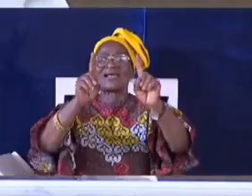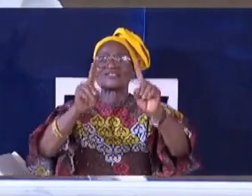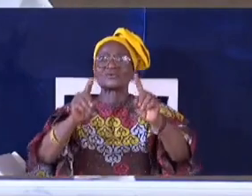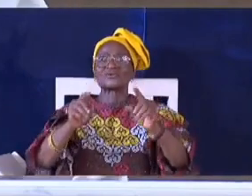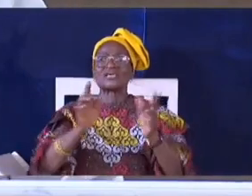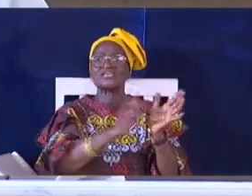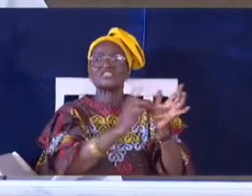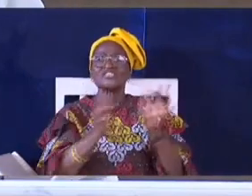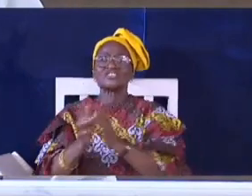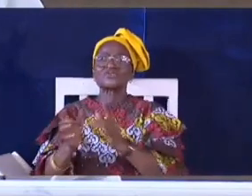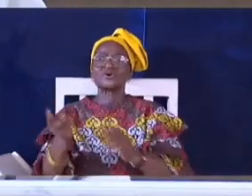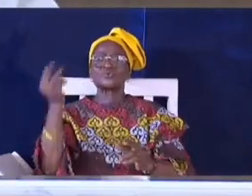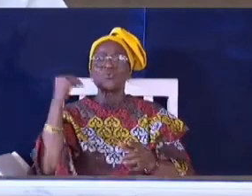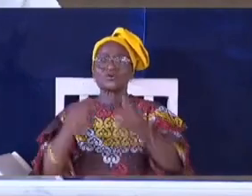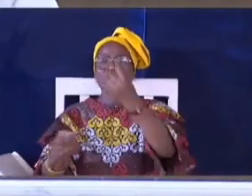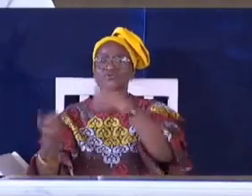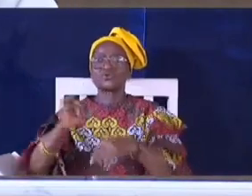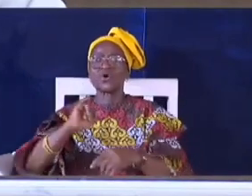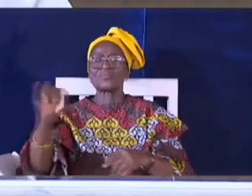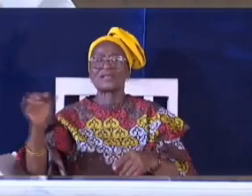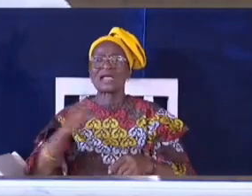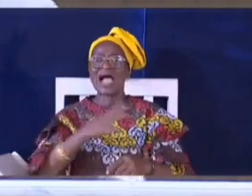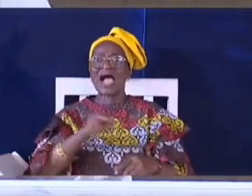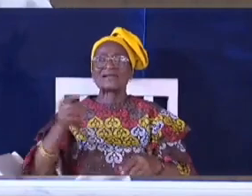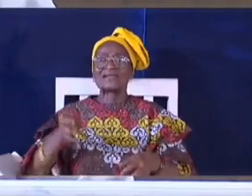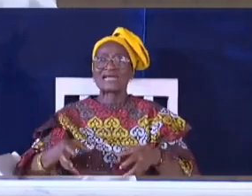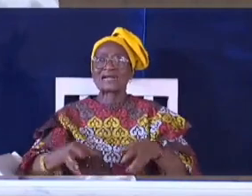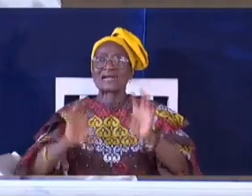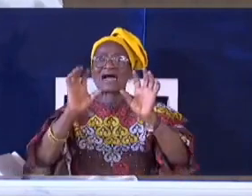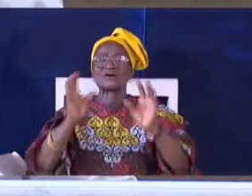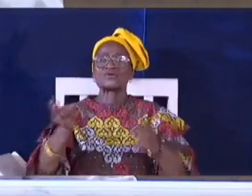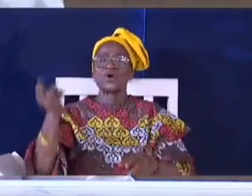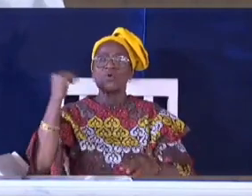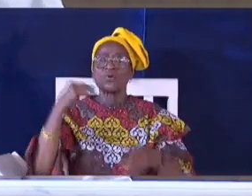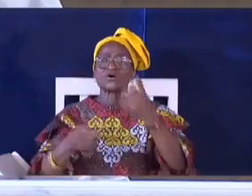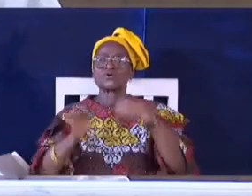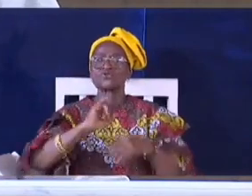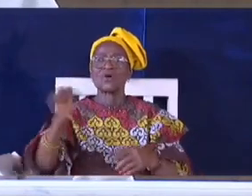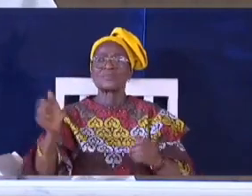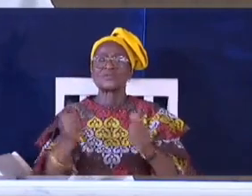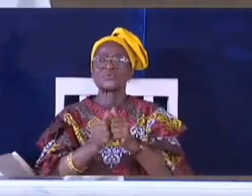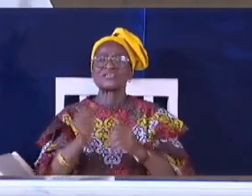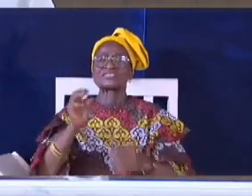Jesus was coming, and a crowd was coming with him.